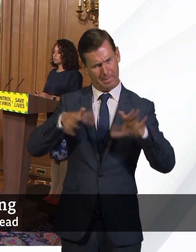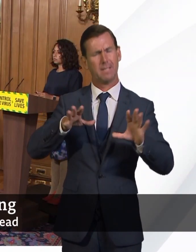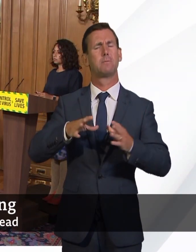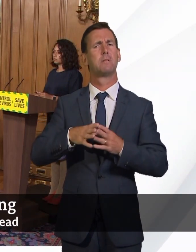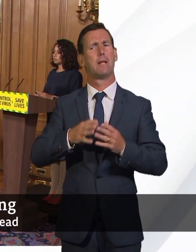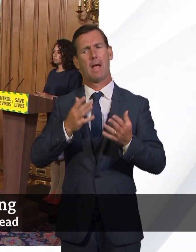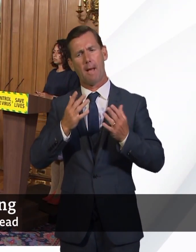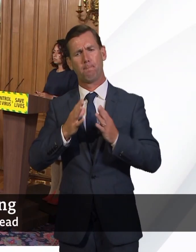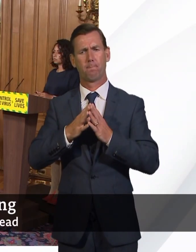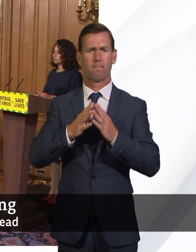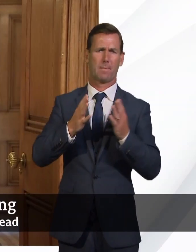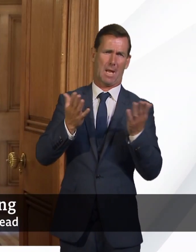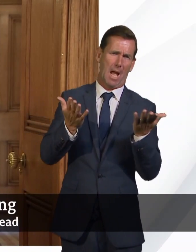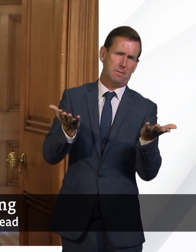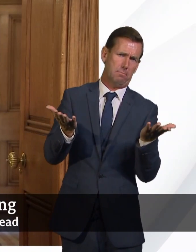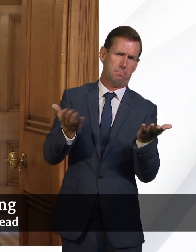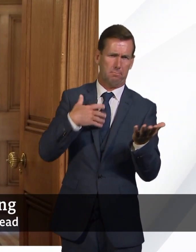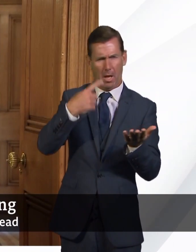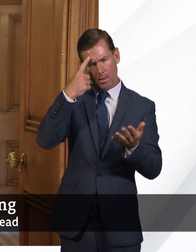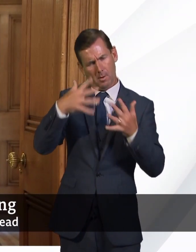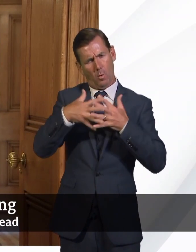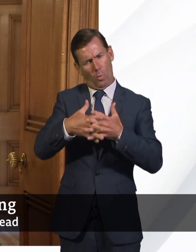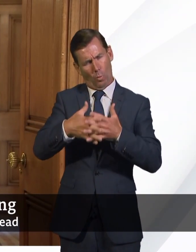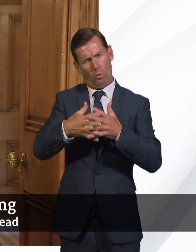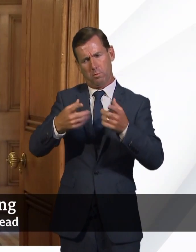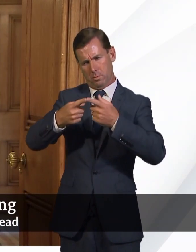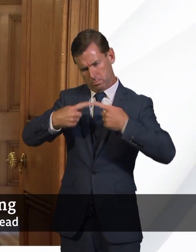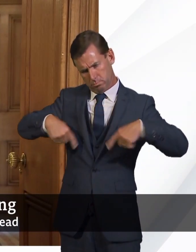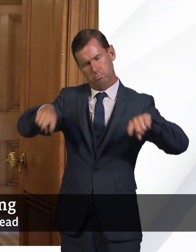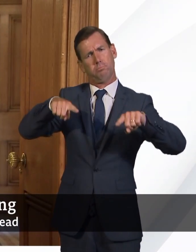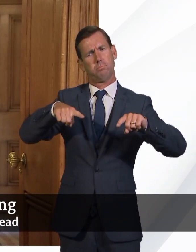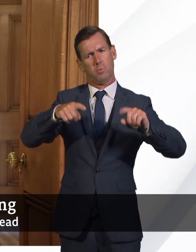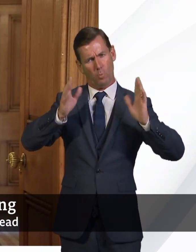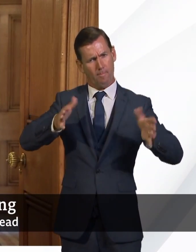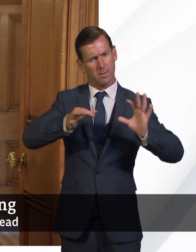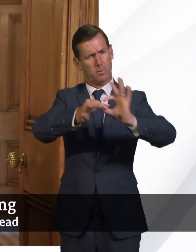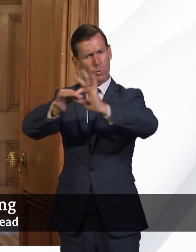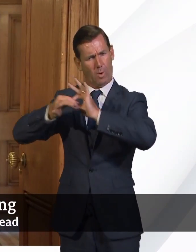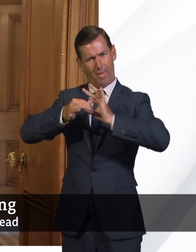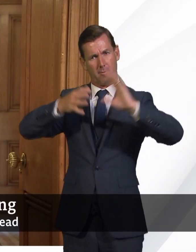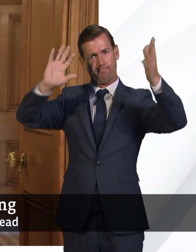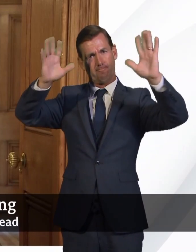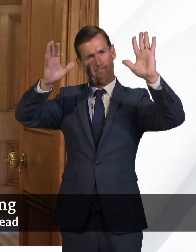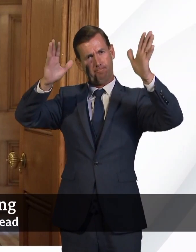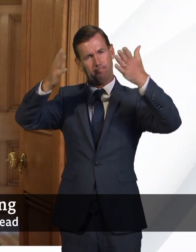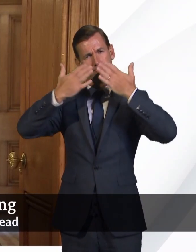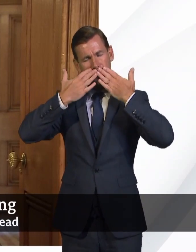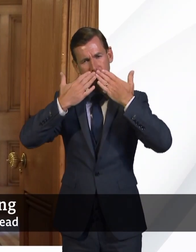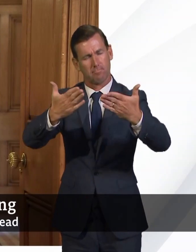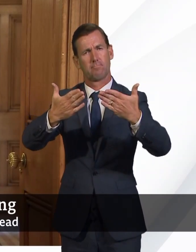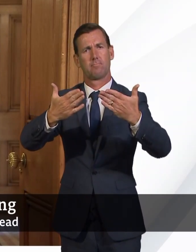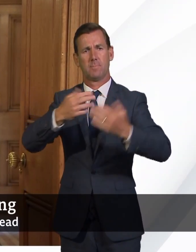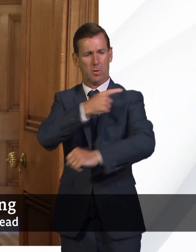and it is worth all of us coming together to show the value with which we hold